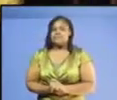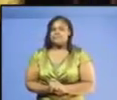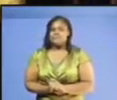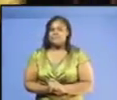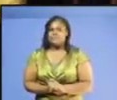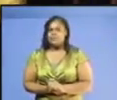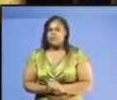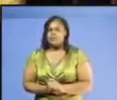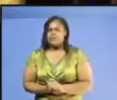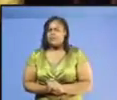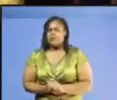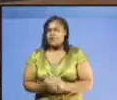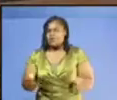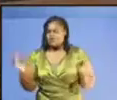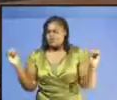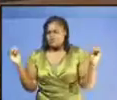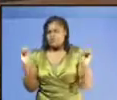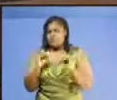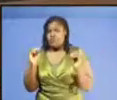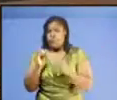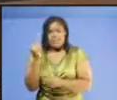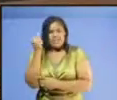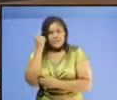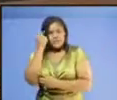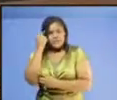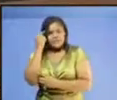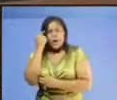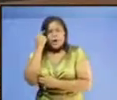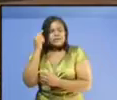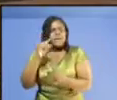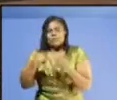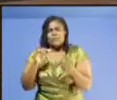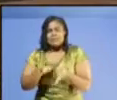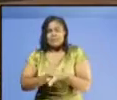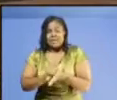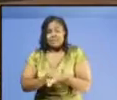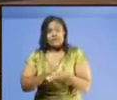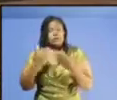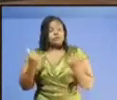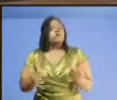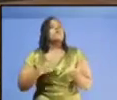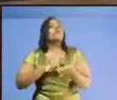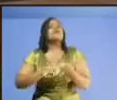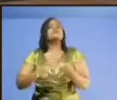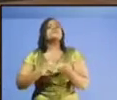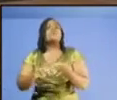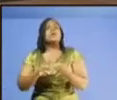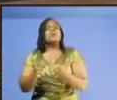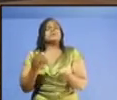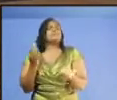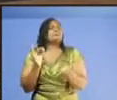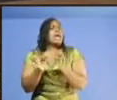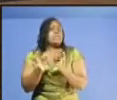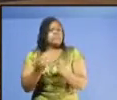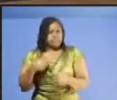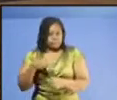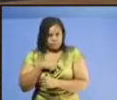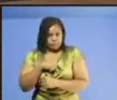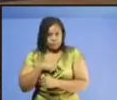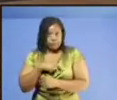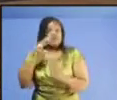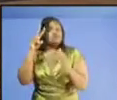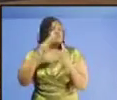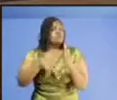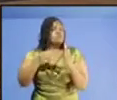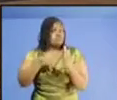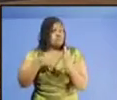Nobody thought. So our text speaks to us. So let me read the